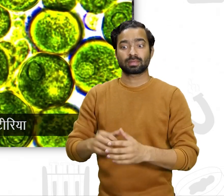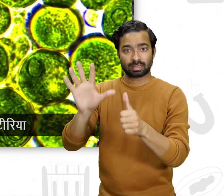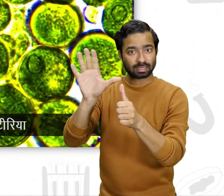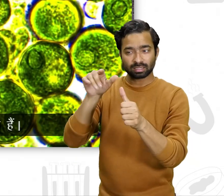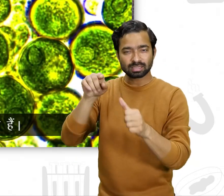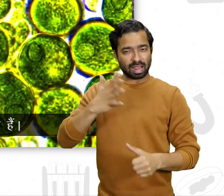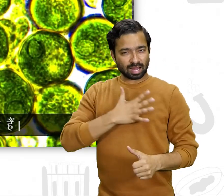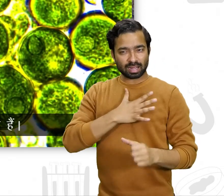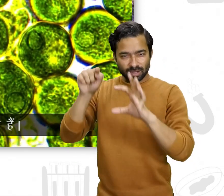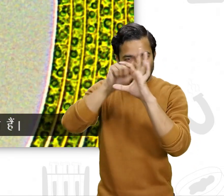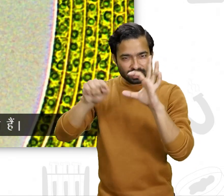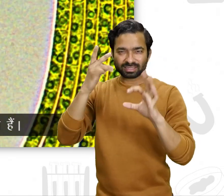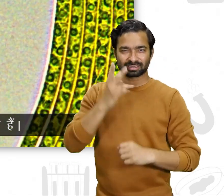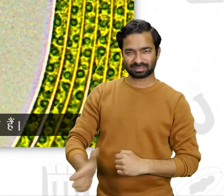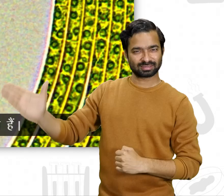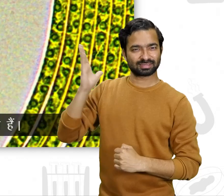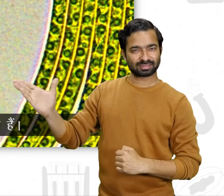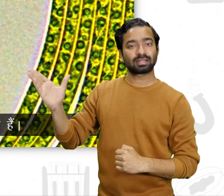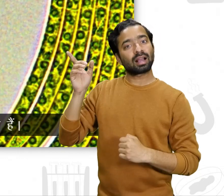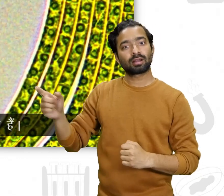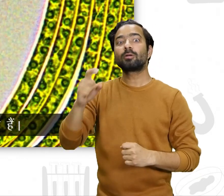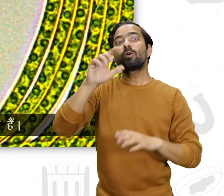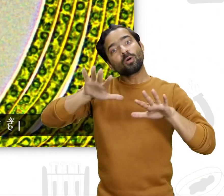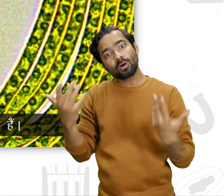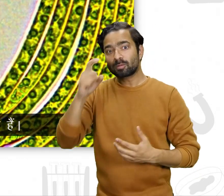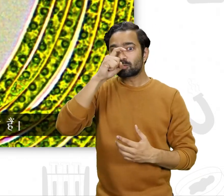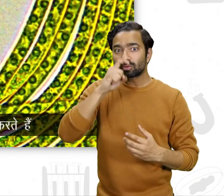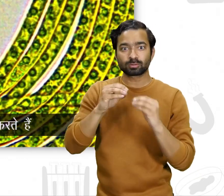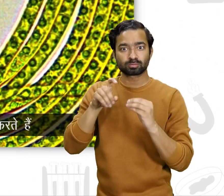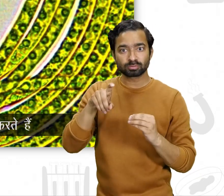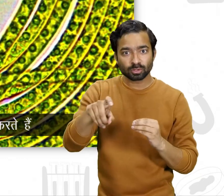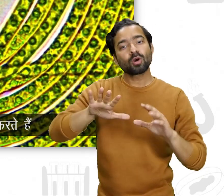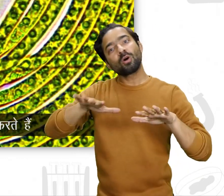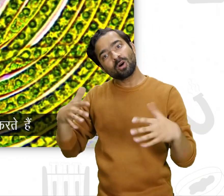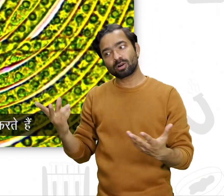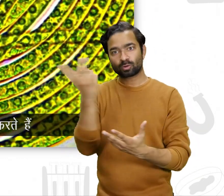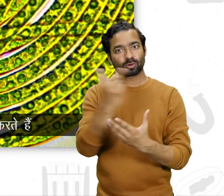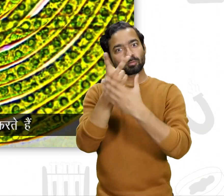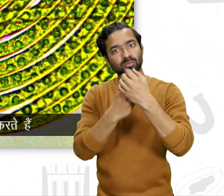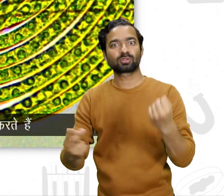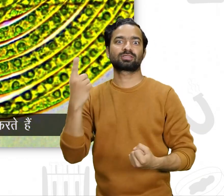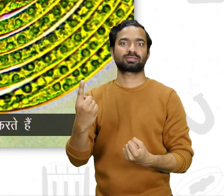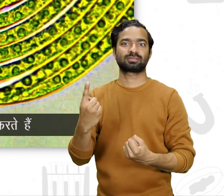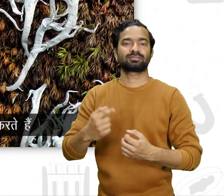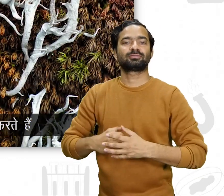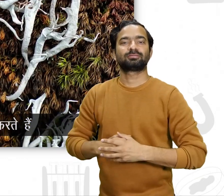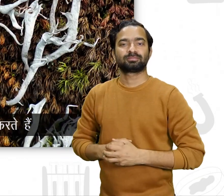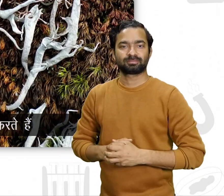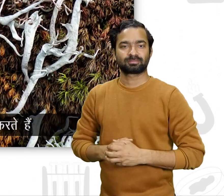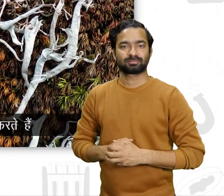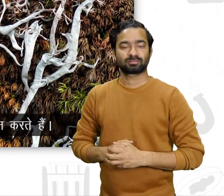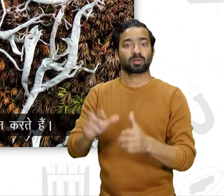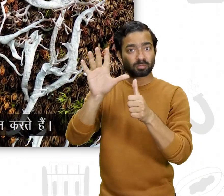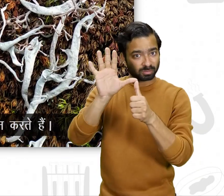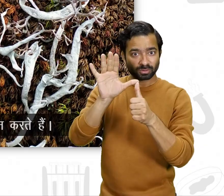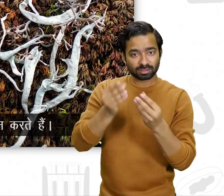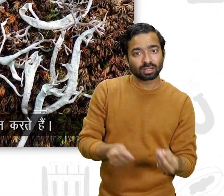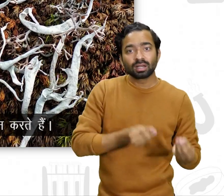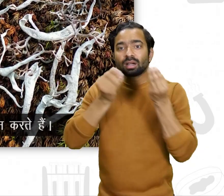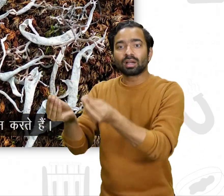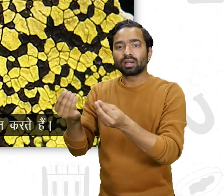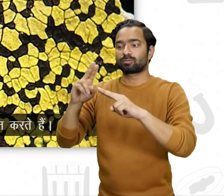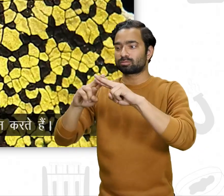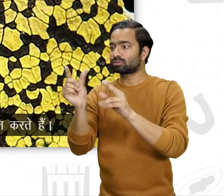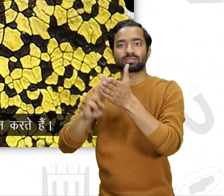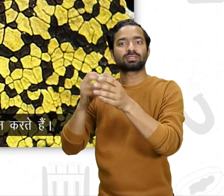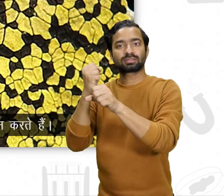or cyanobacteria, or sometimes both. The alga provide food to the fungus, while the